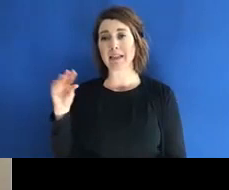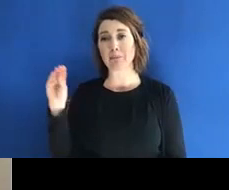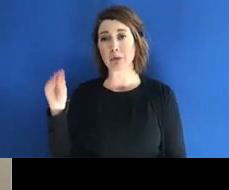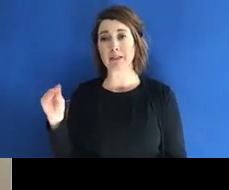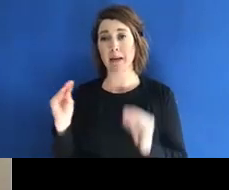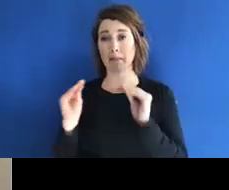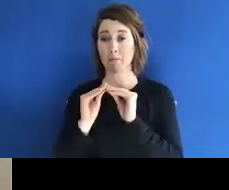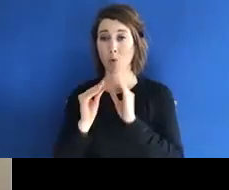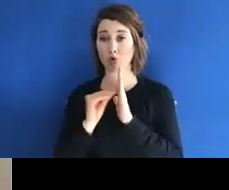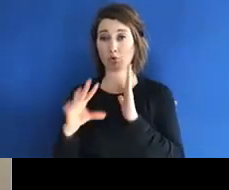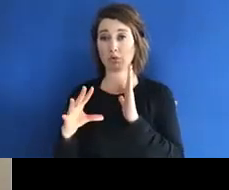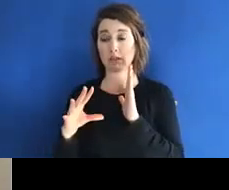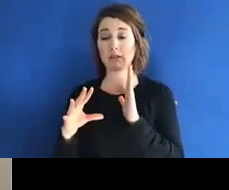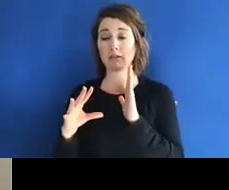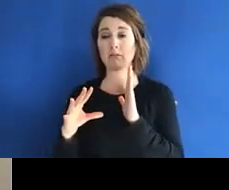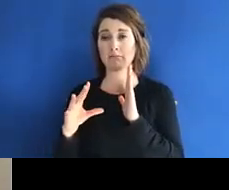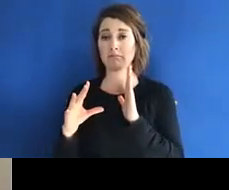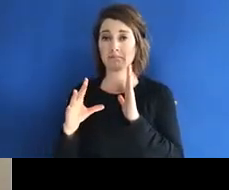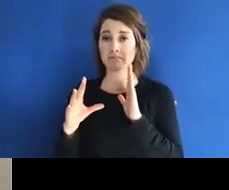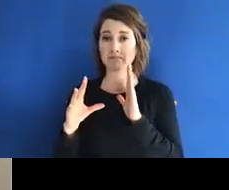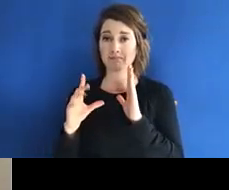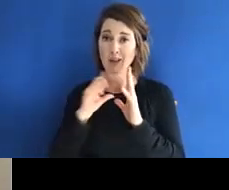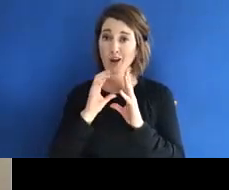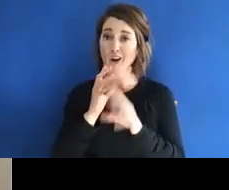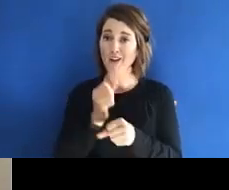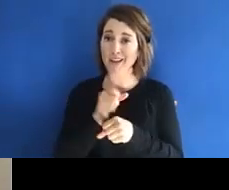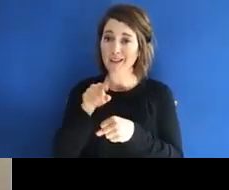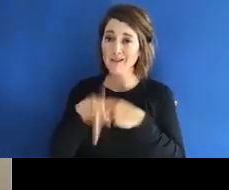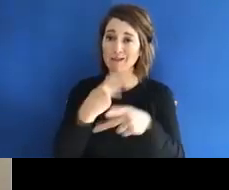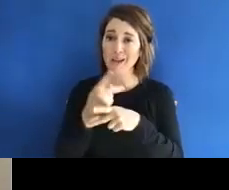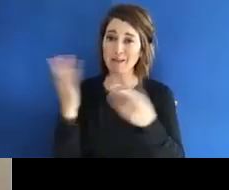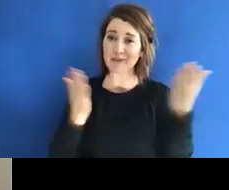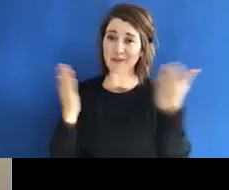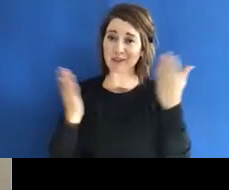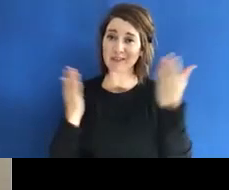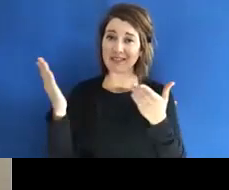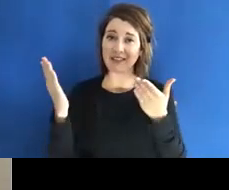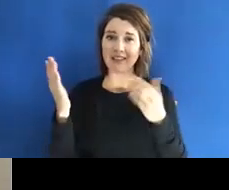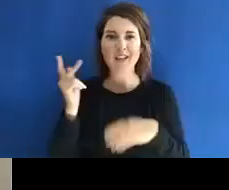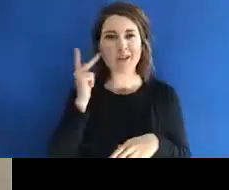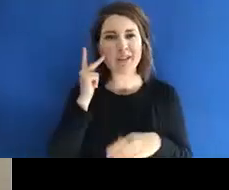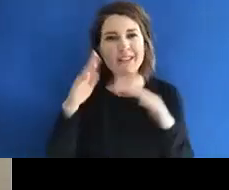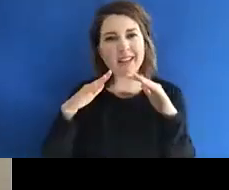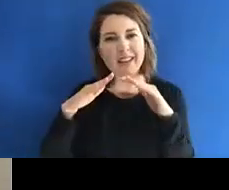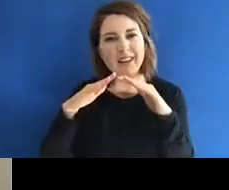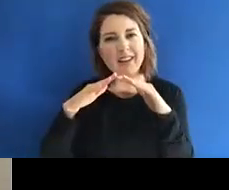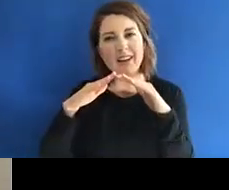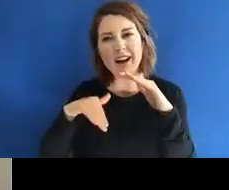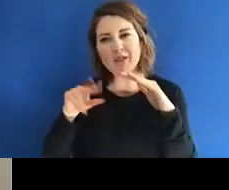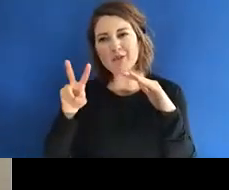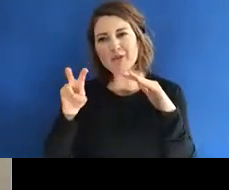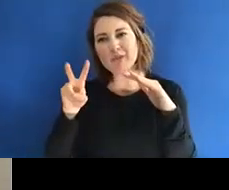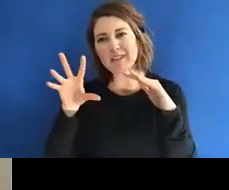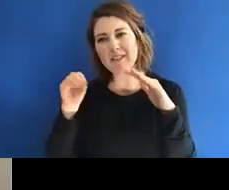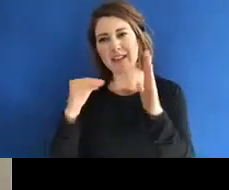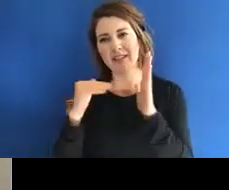are receiving these types of pre-employment transition services. So you'll see we're just under 250,000 students receiving